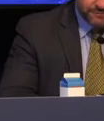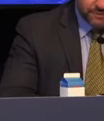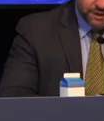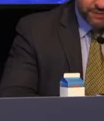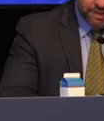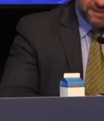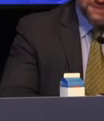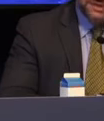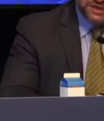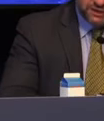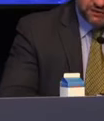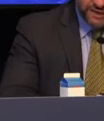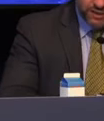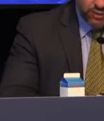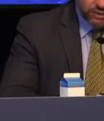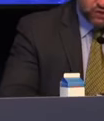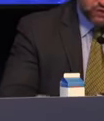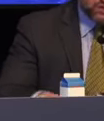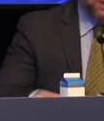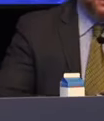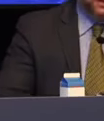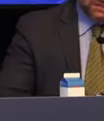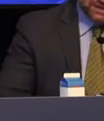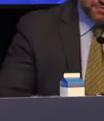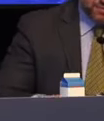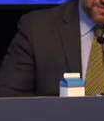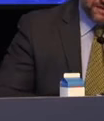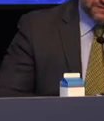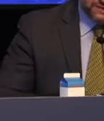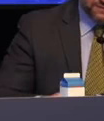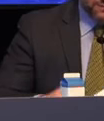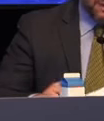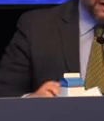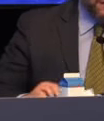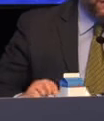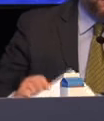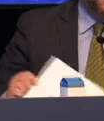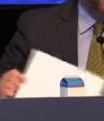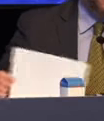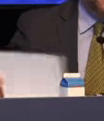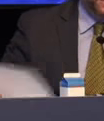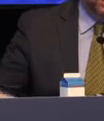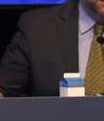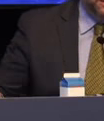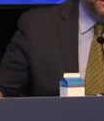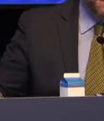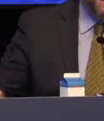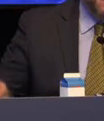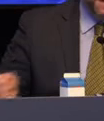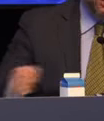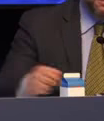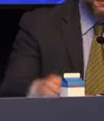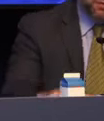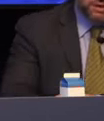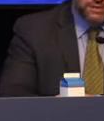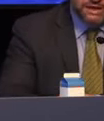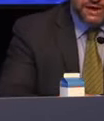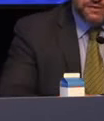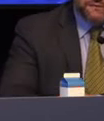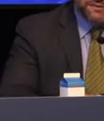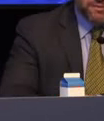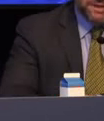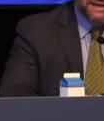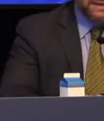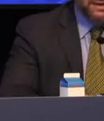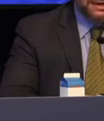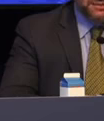week, our department has begun notifying workers who have exhausted their state unemployment benefits of the 13-week extension they may be eligible for under